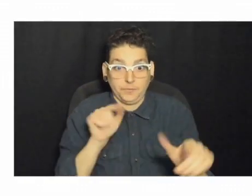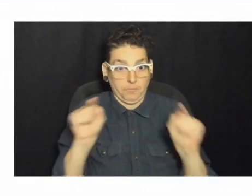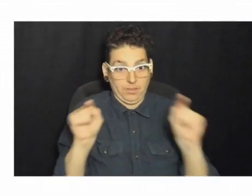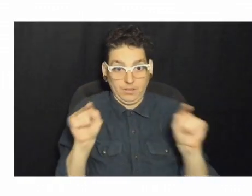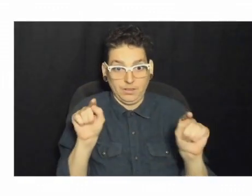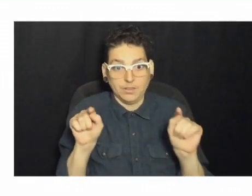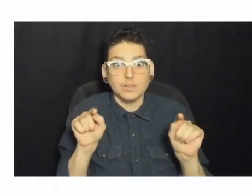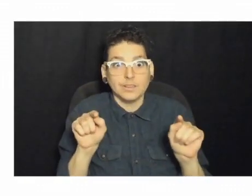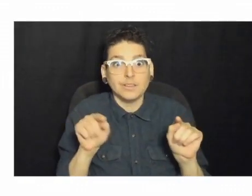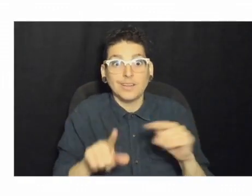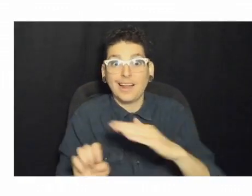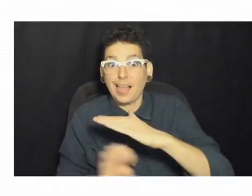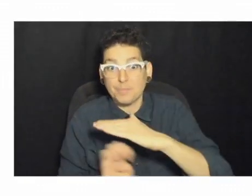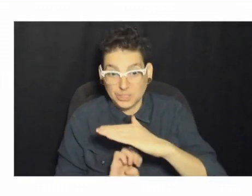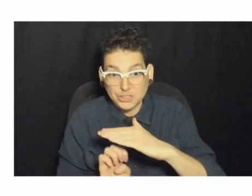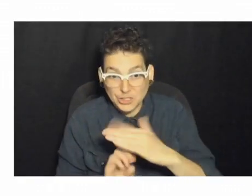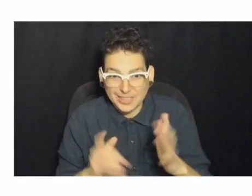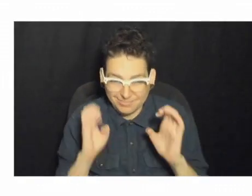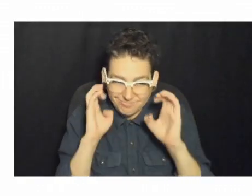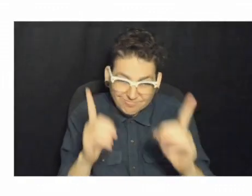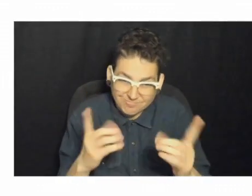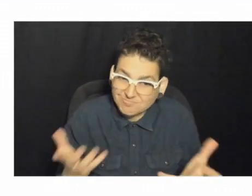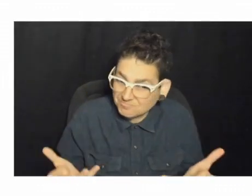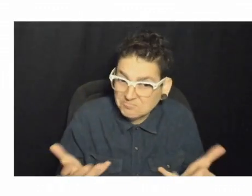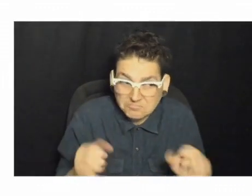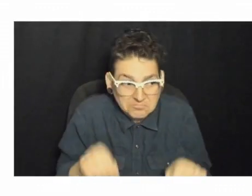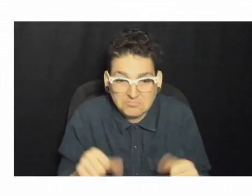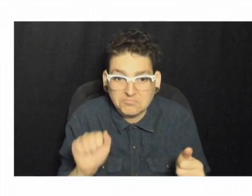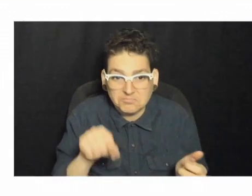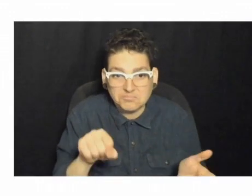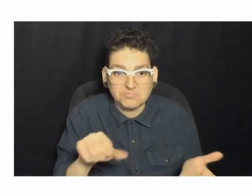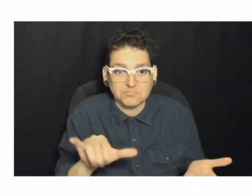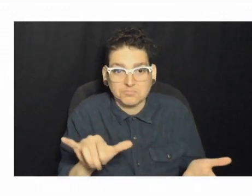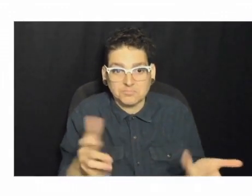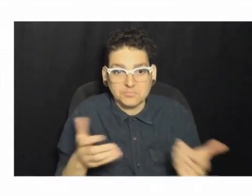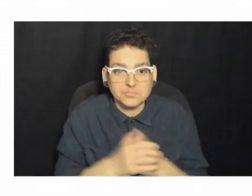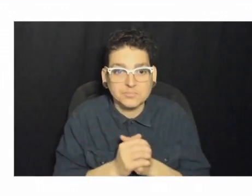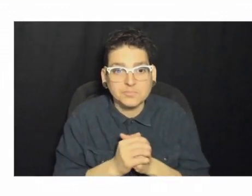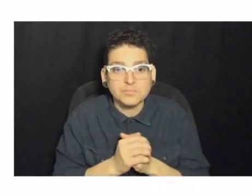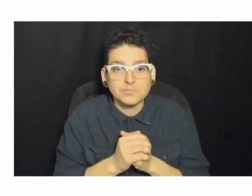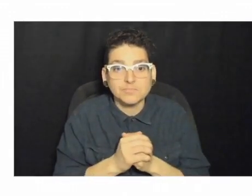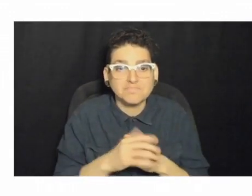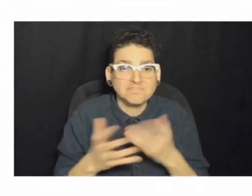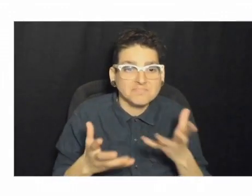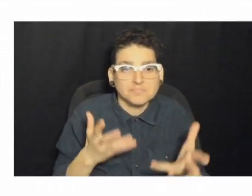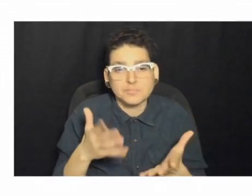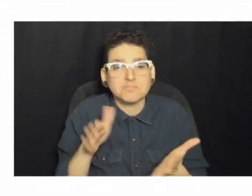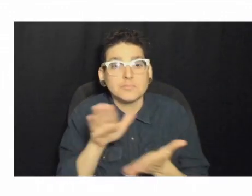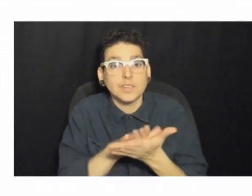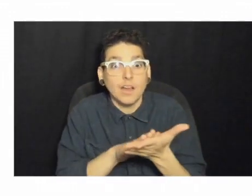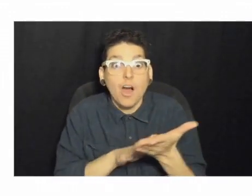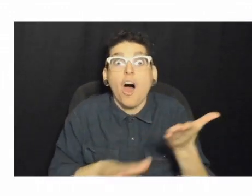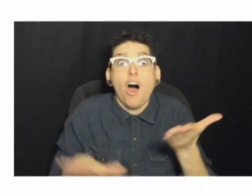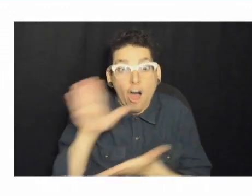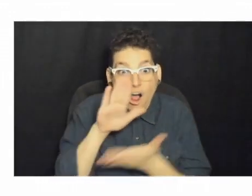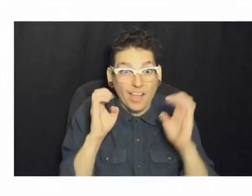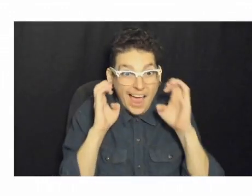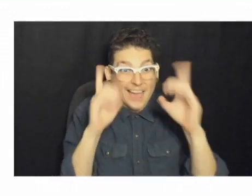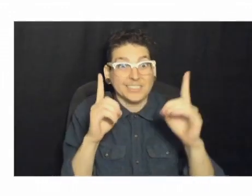professional education for, social workers, public health professionals, doctors,